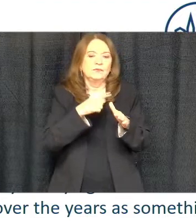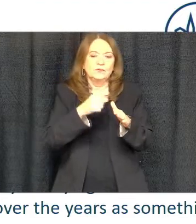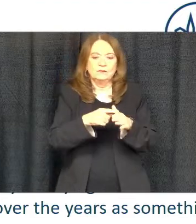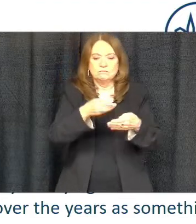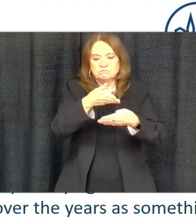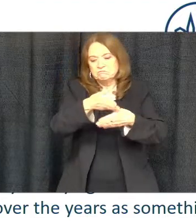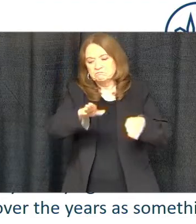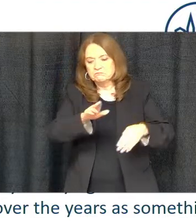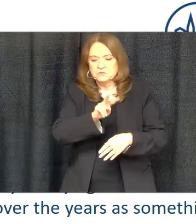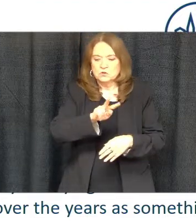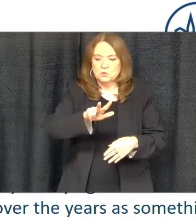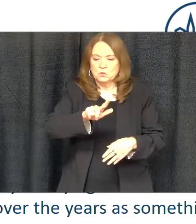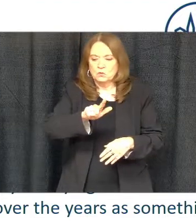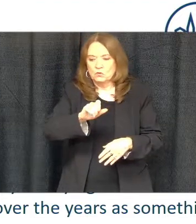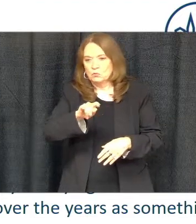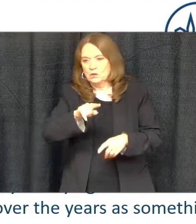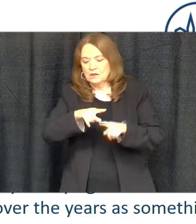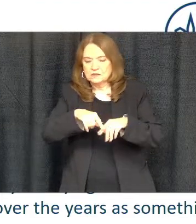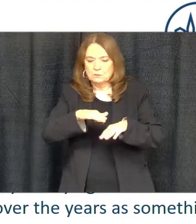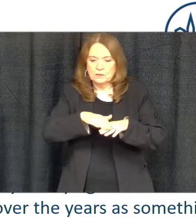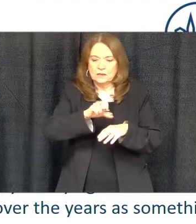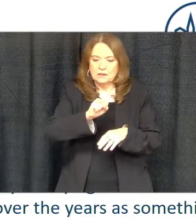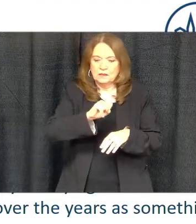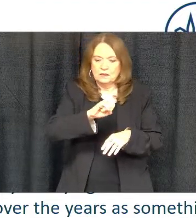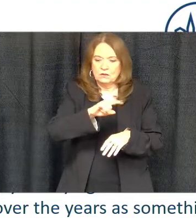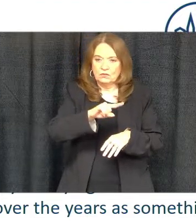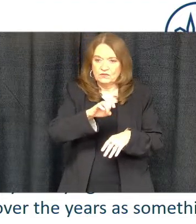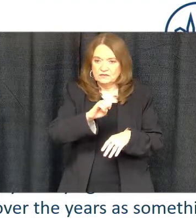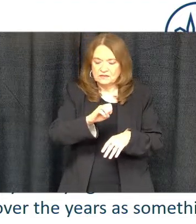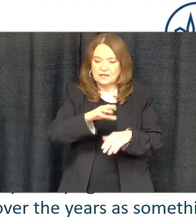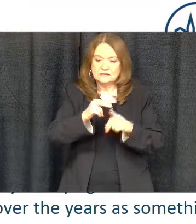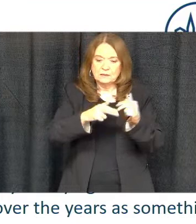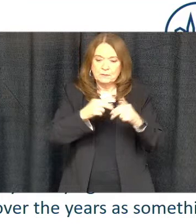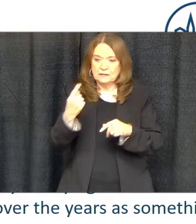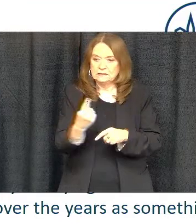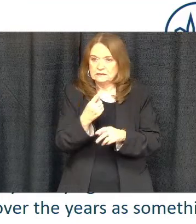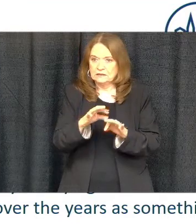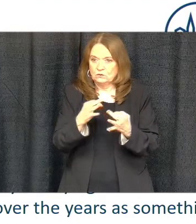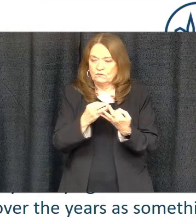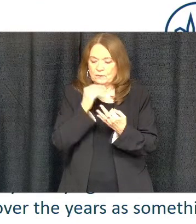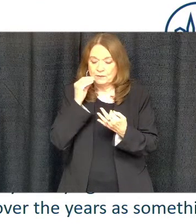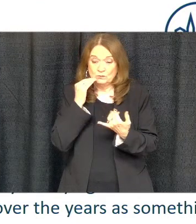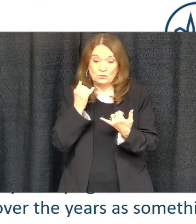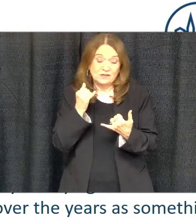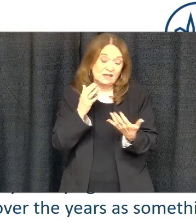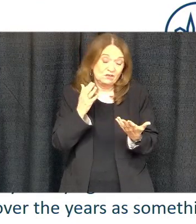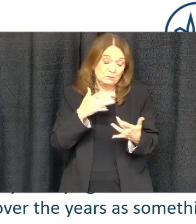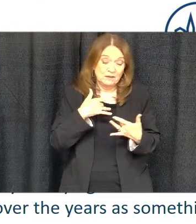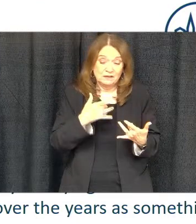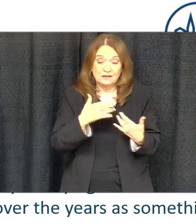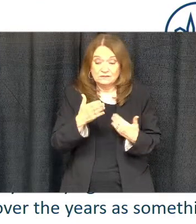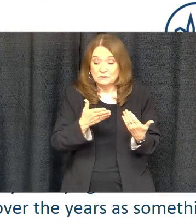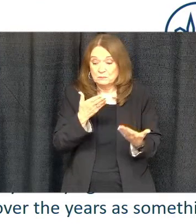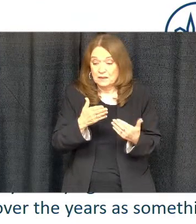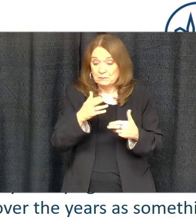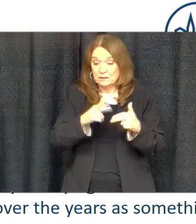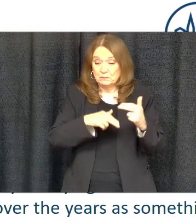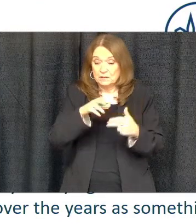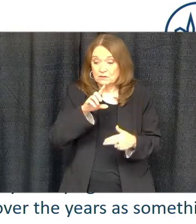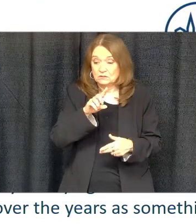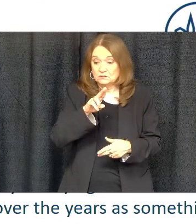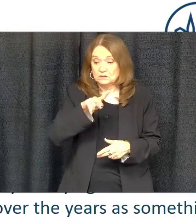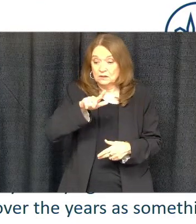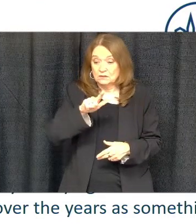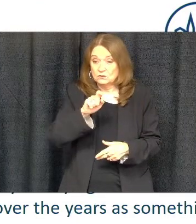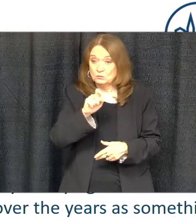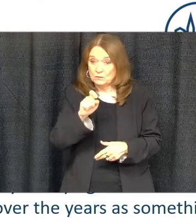3 lots depending on its size and build single family homes, whereas right now you might be inclined to try to build the duplex. And